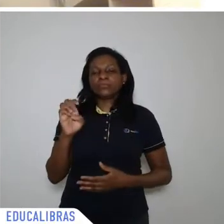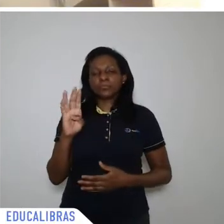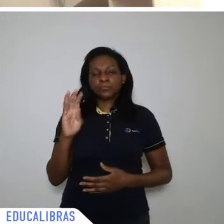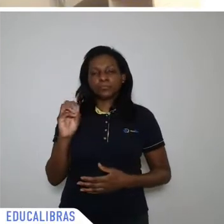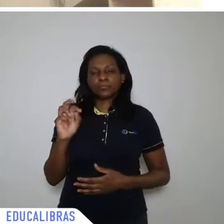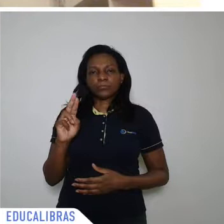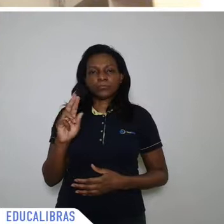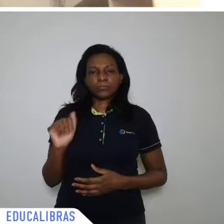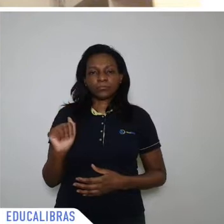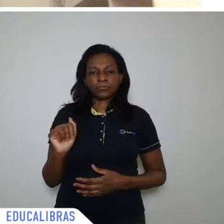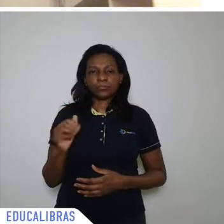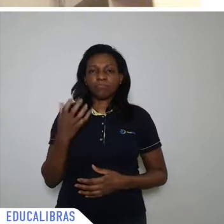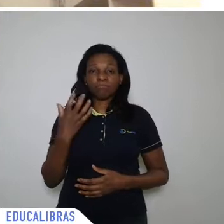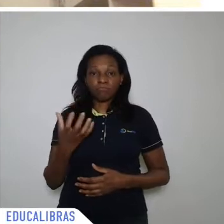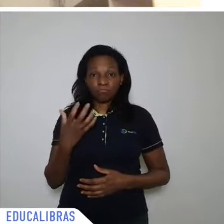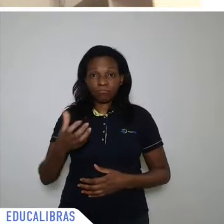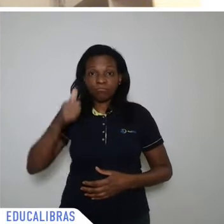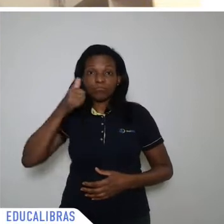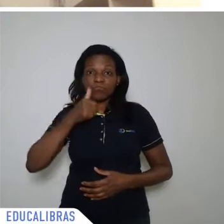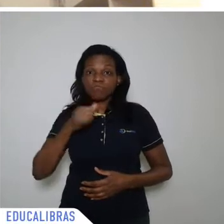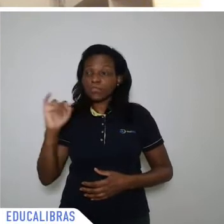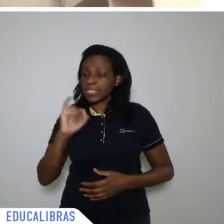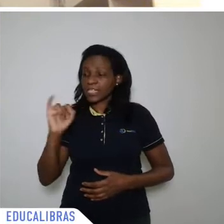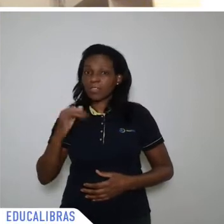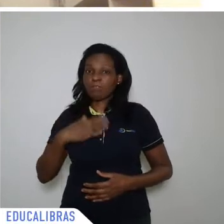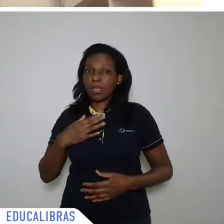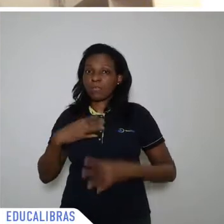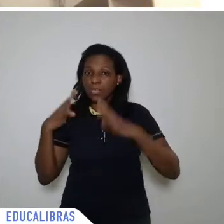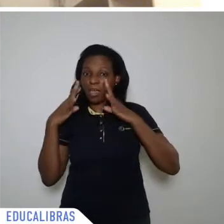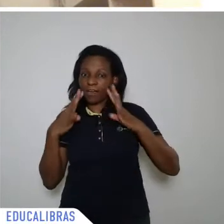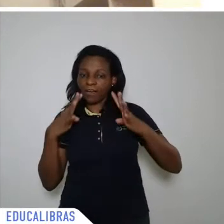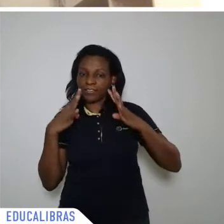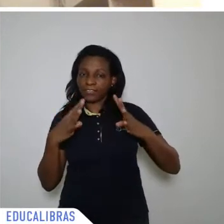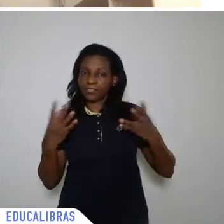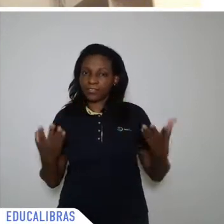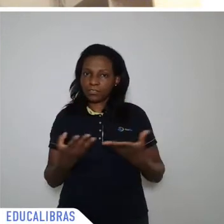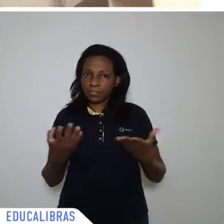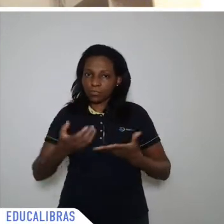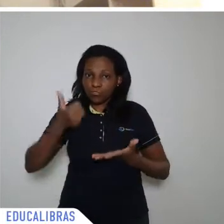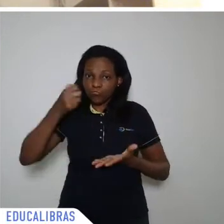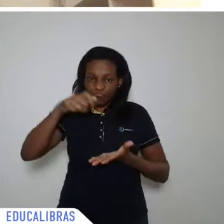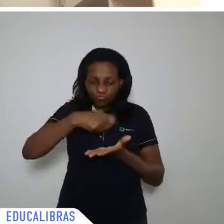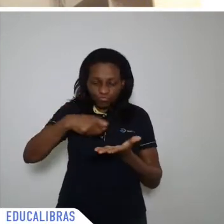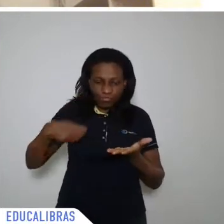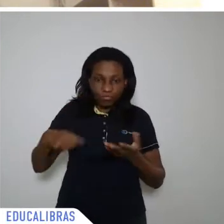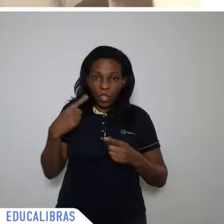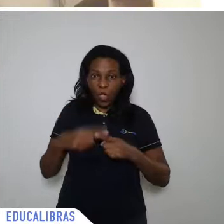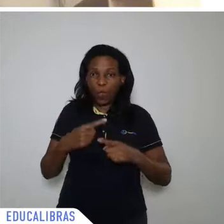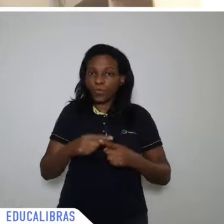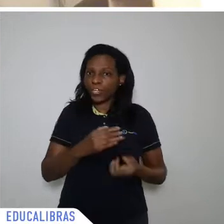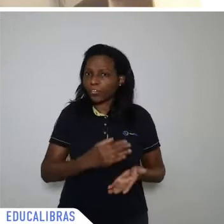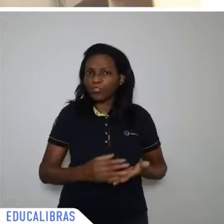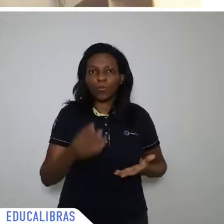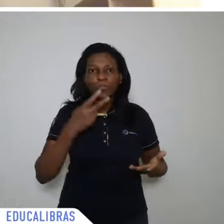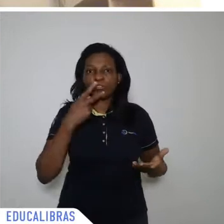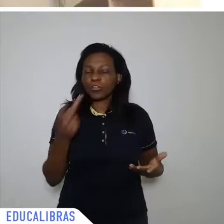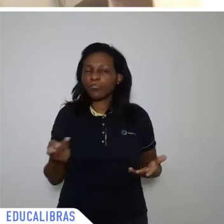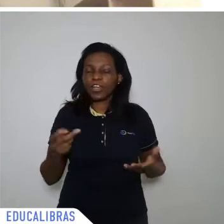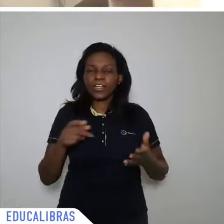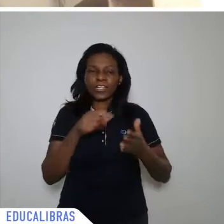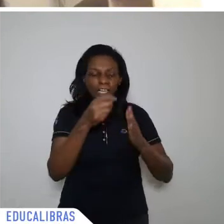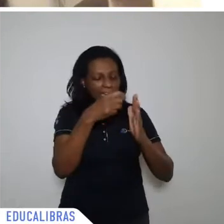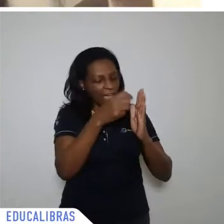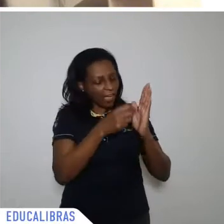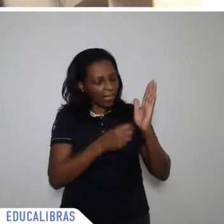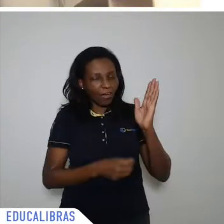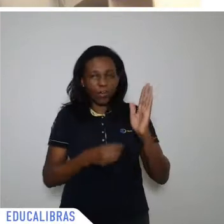Thank you, Deborah. I hope my sister is listening to this panel, and I hope she has written, and